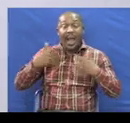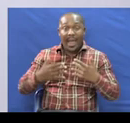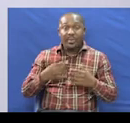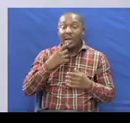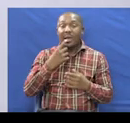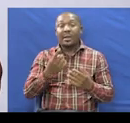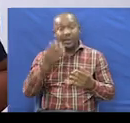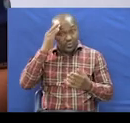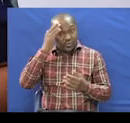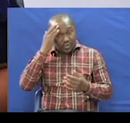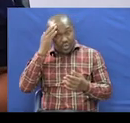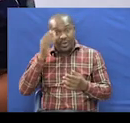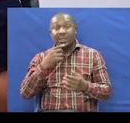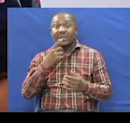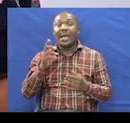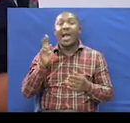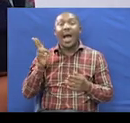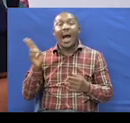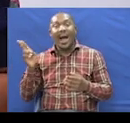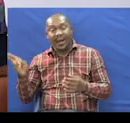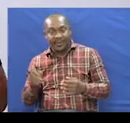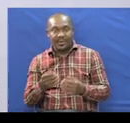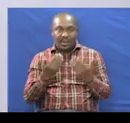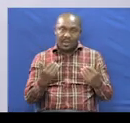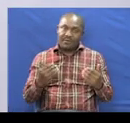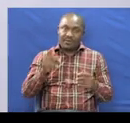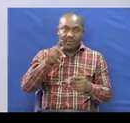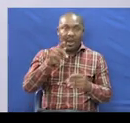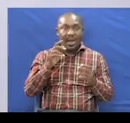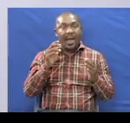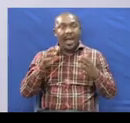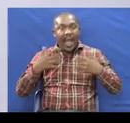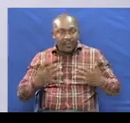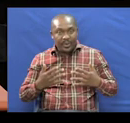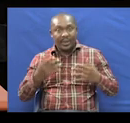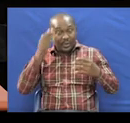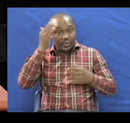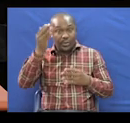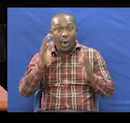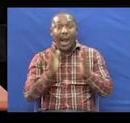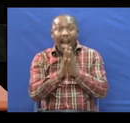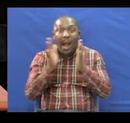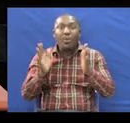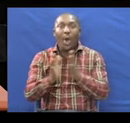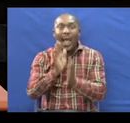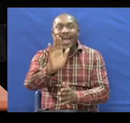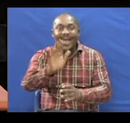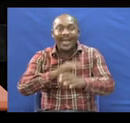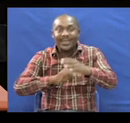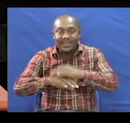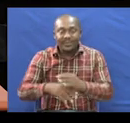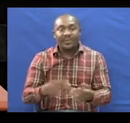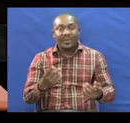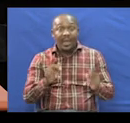ha, ha ha ha. If you are happy and you know it, clap your hands. If you are happy and you